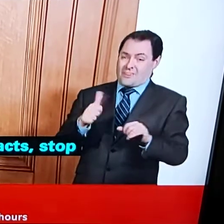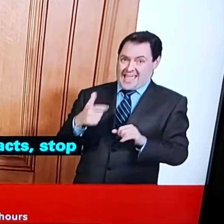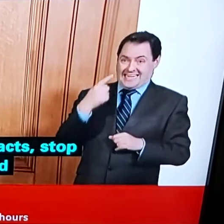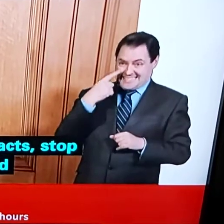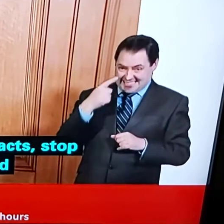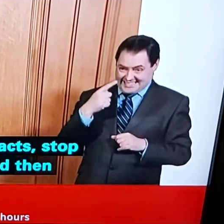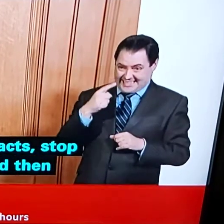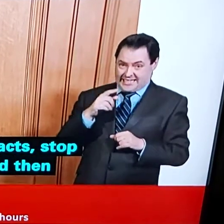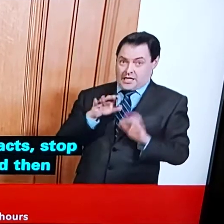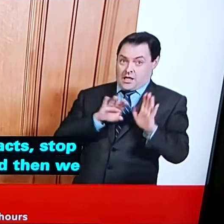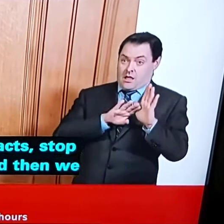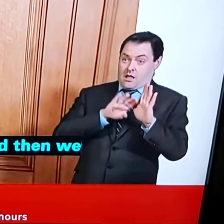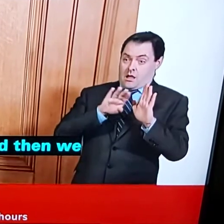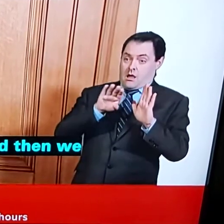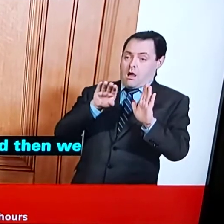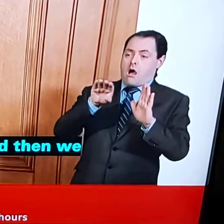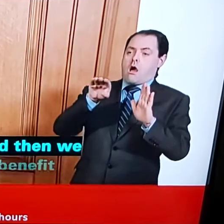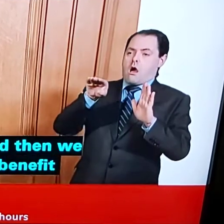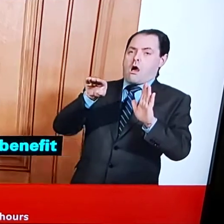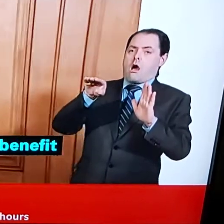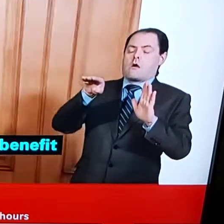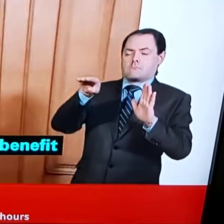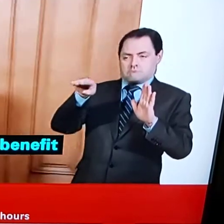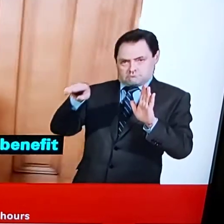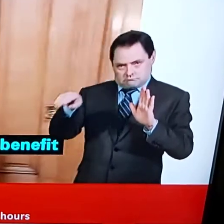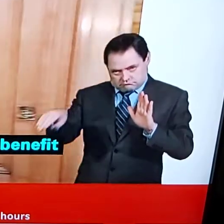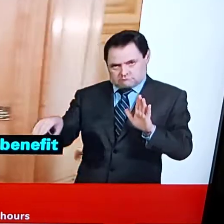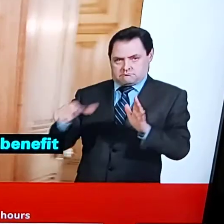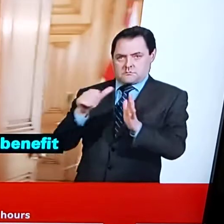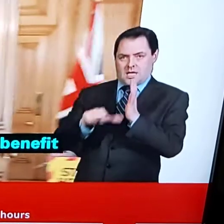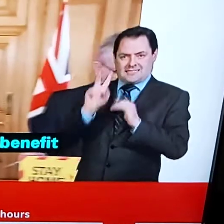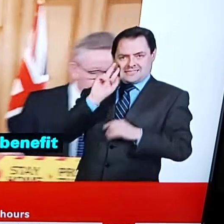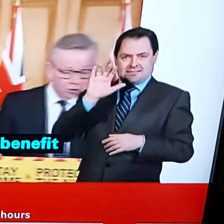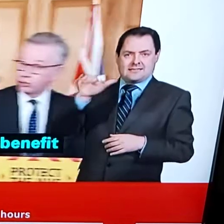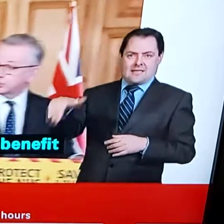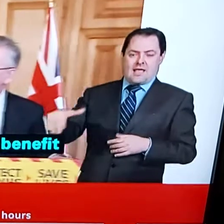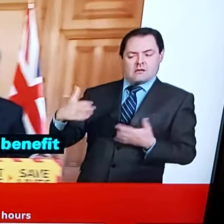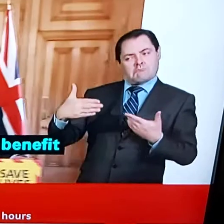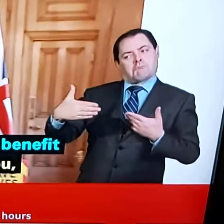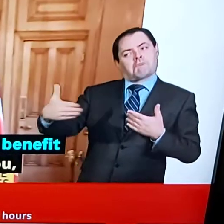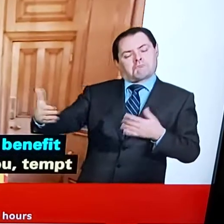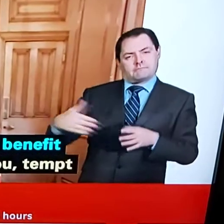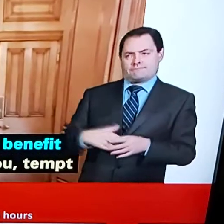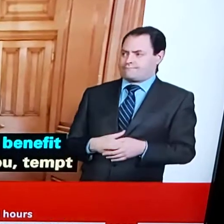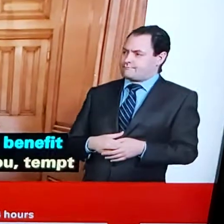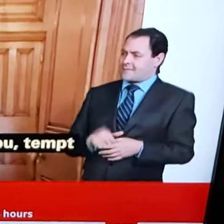of those actions. Thank you, thank you very much, Steve. We'll turn now to Tom Rayner from Sky.